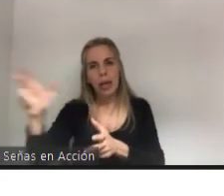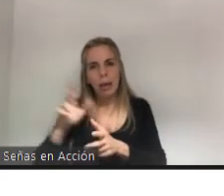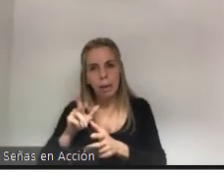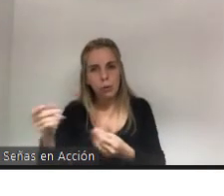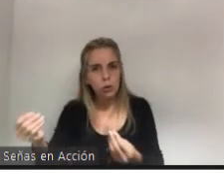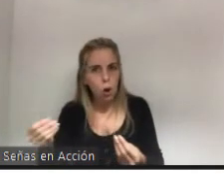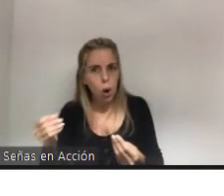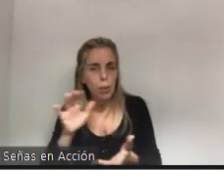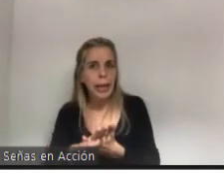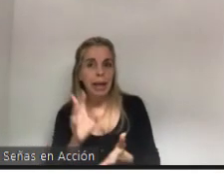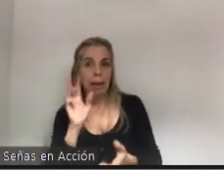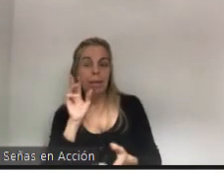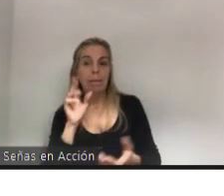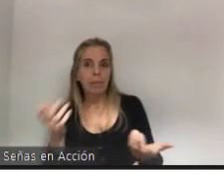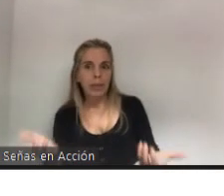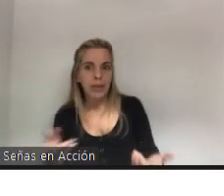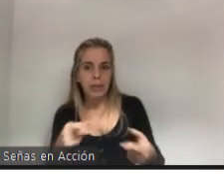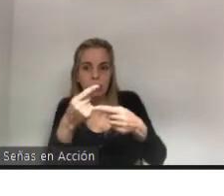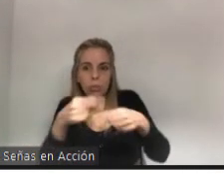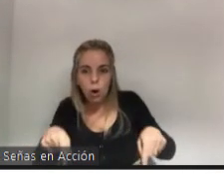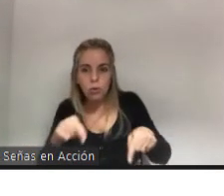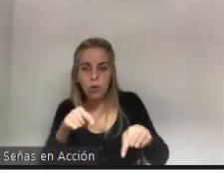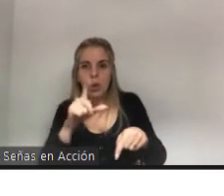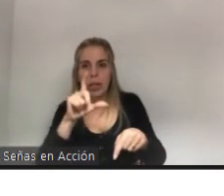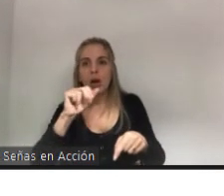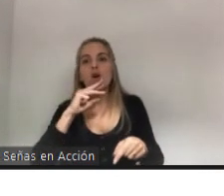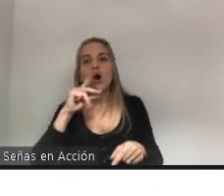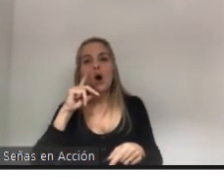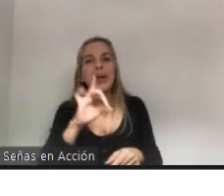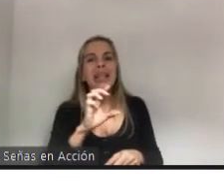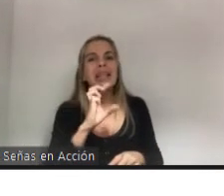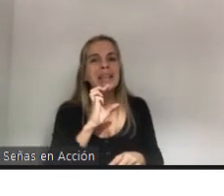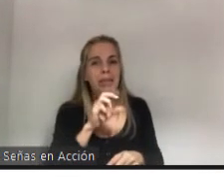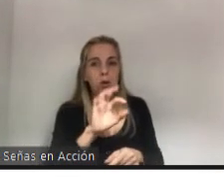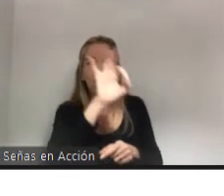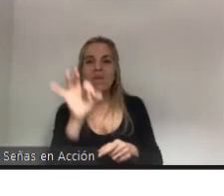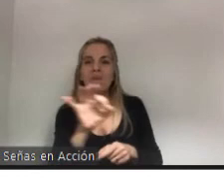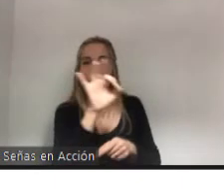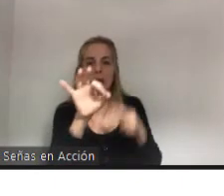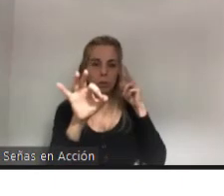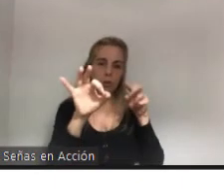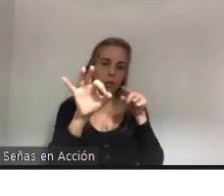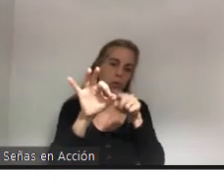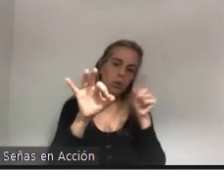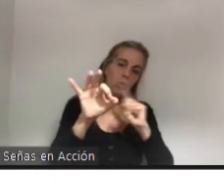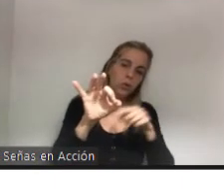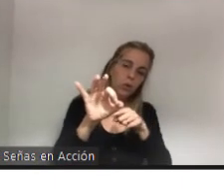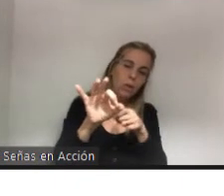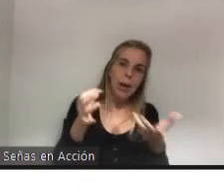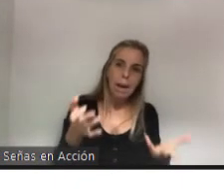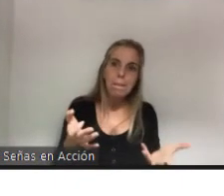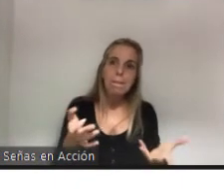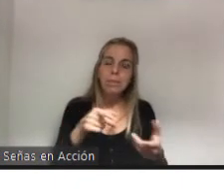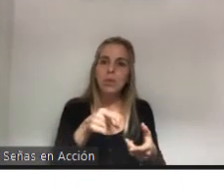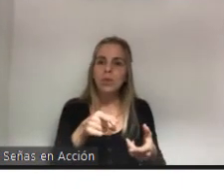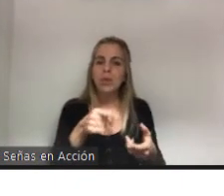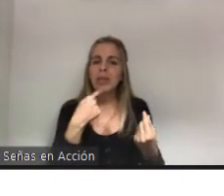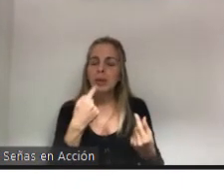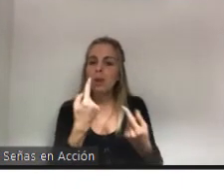Carlos' notion, the invisibility of COVID, and on how this story